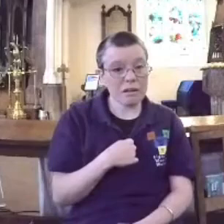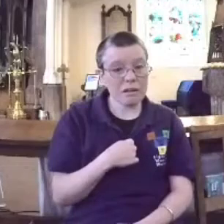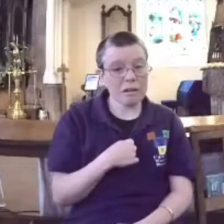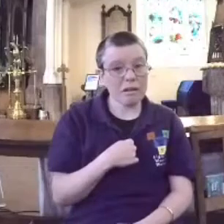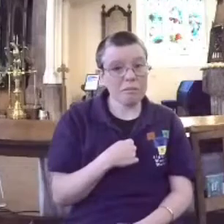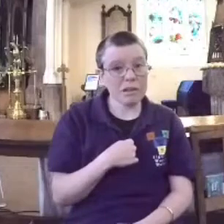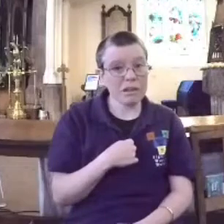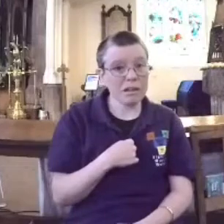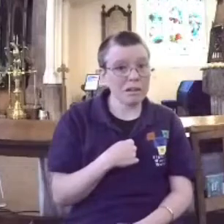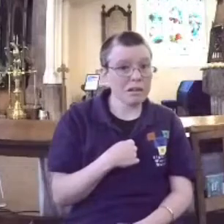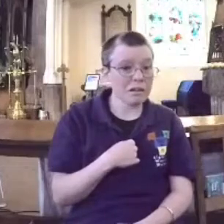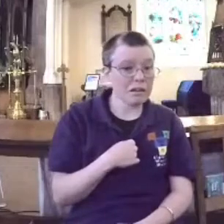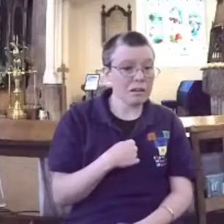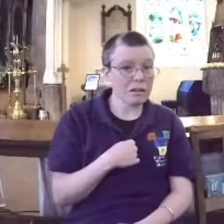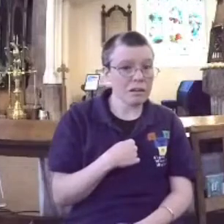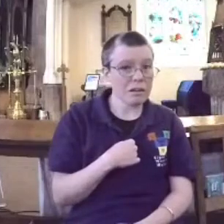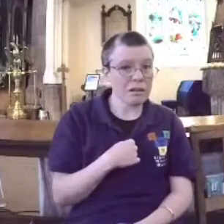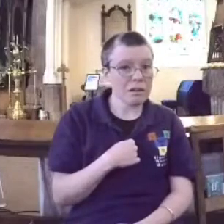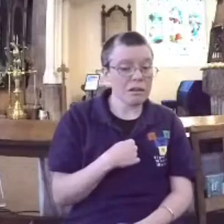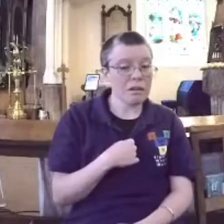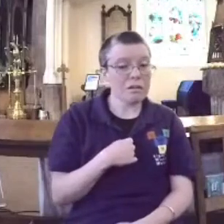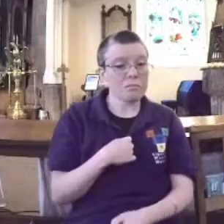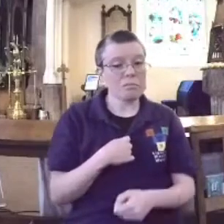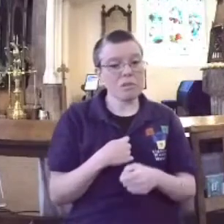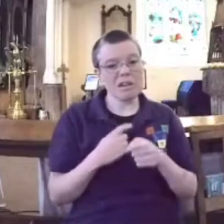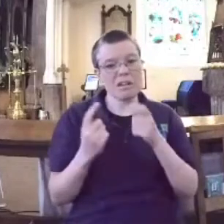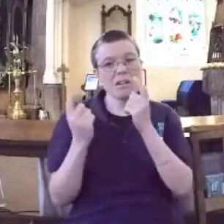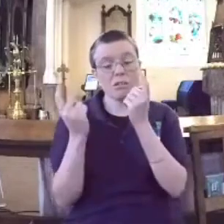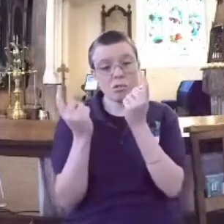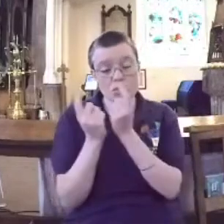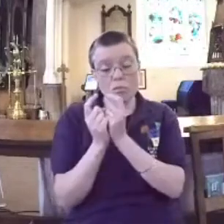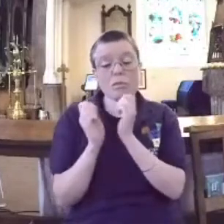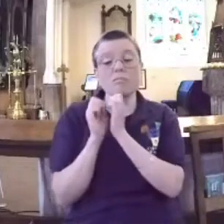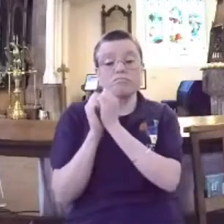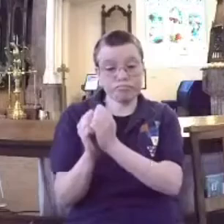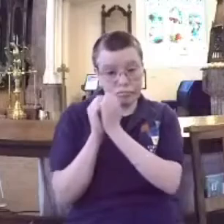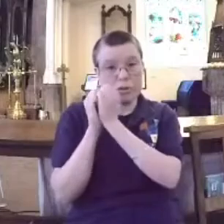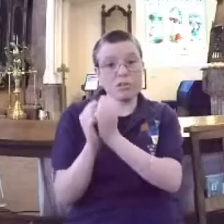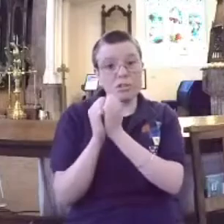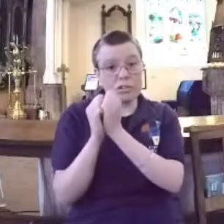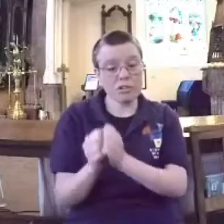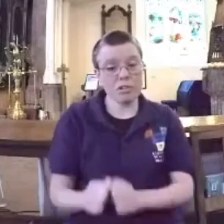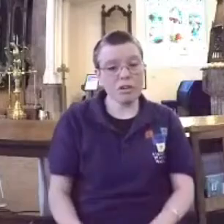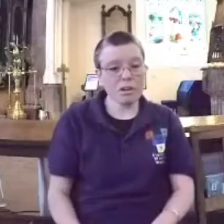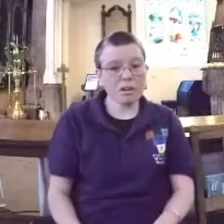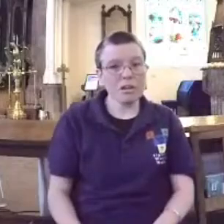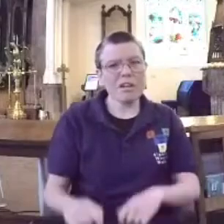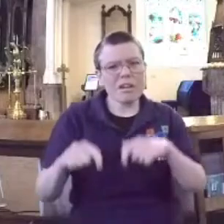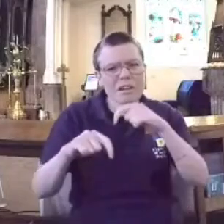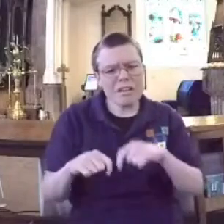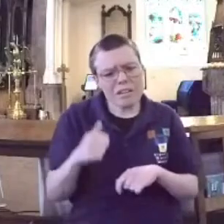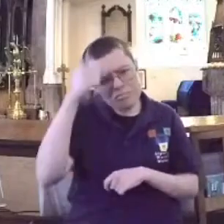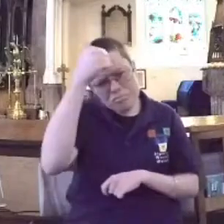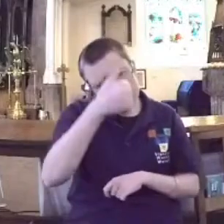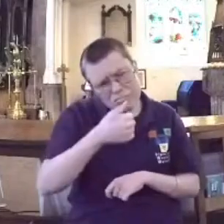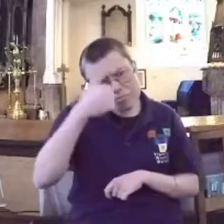David's word, a worm, but a precious pearl. And the beauty of this is I don't even need